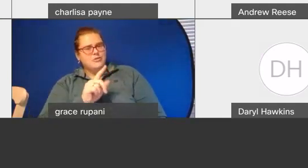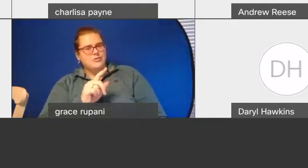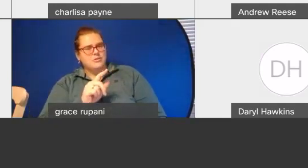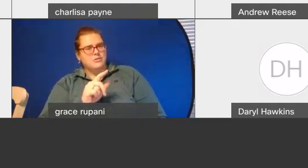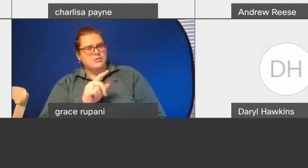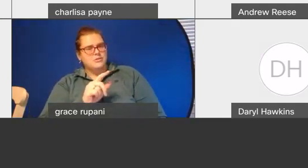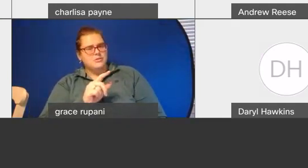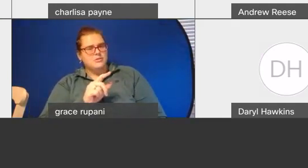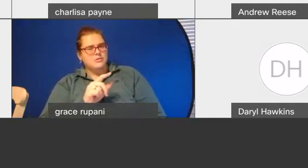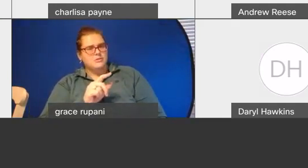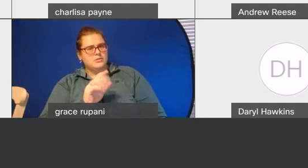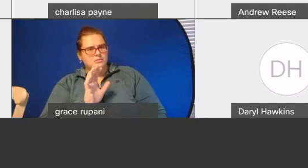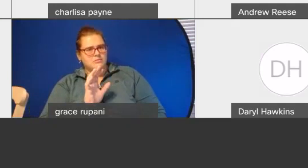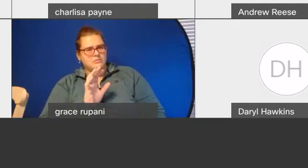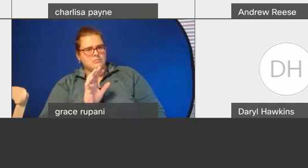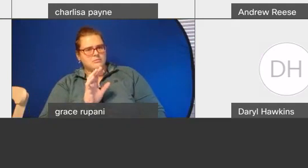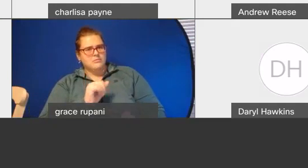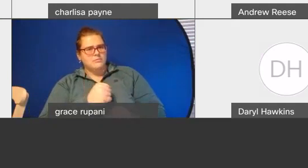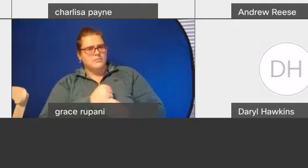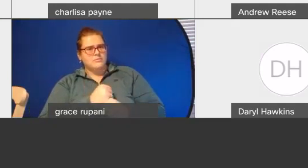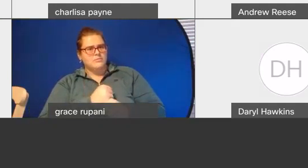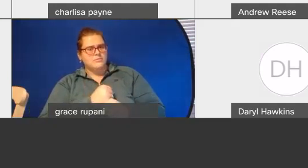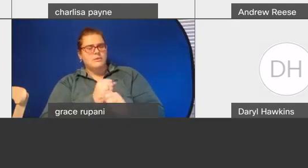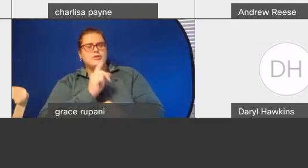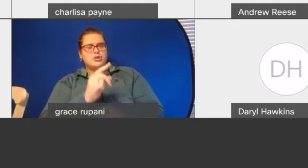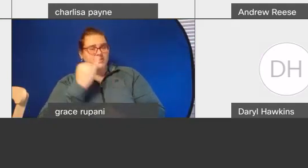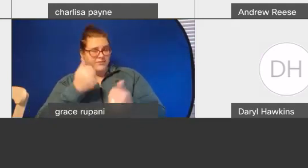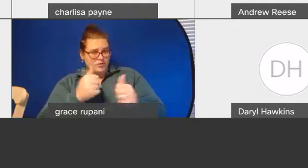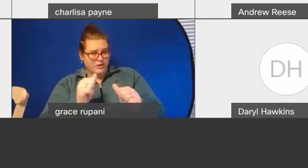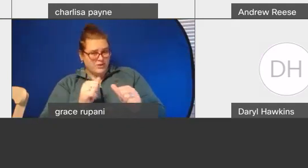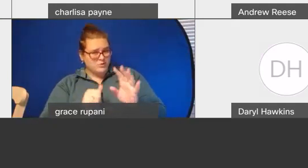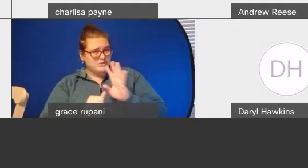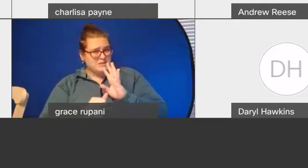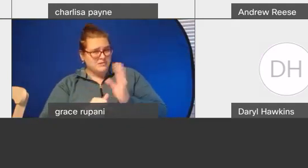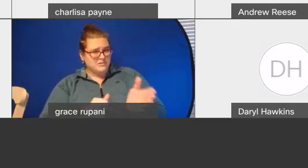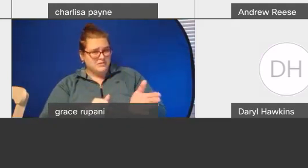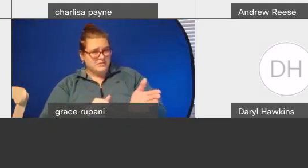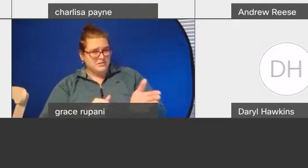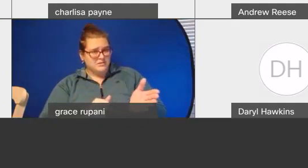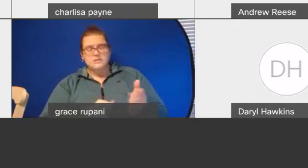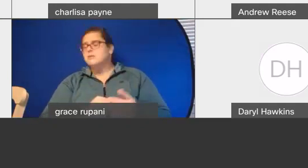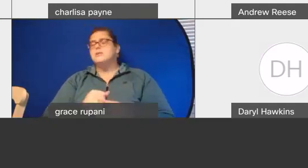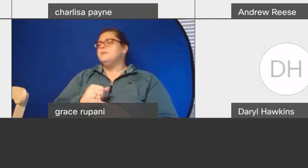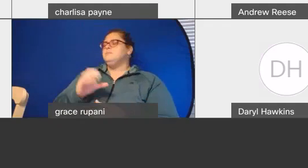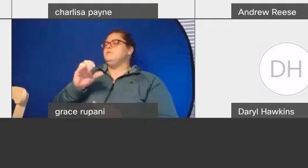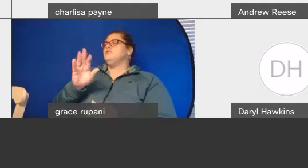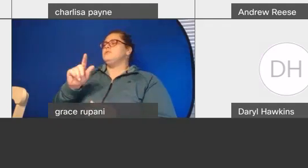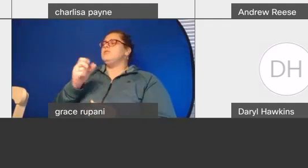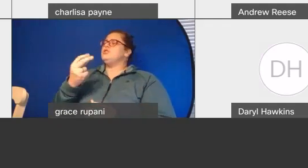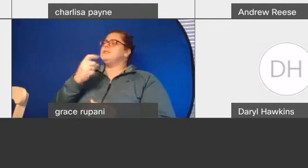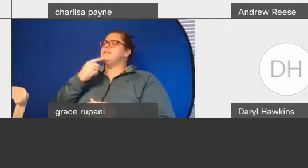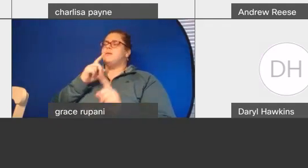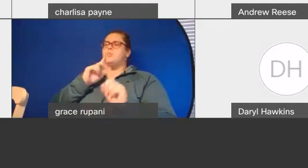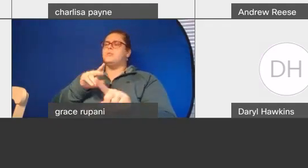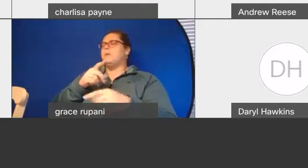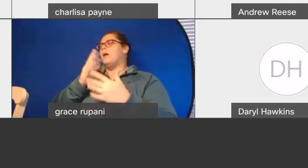I just want to make sure if Daryl's trying to speak here. She says she'll type in an answer in the chat, so I